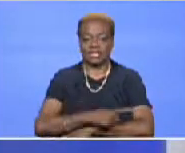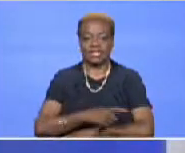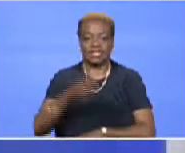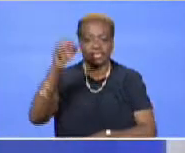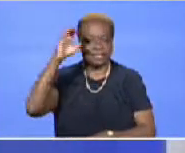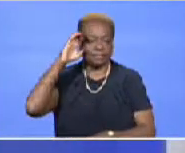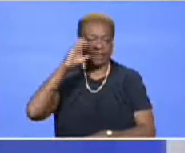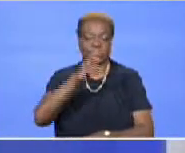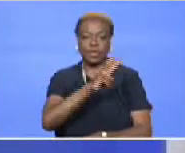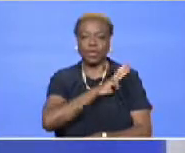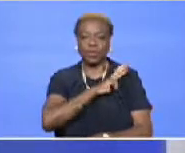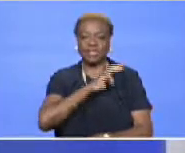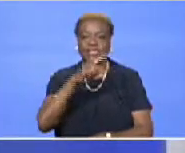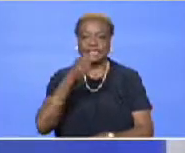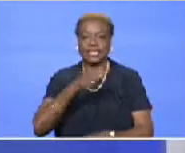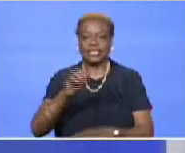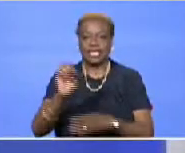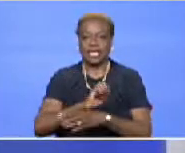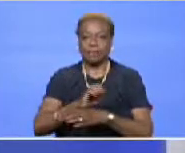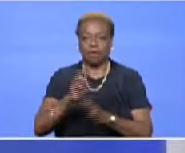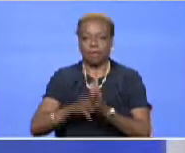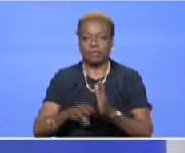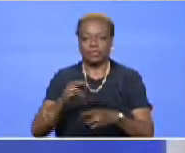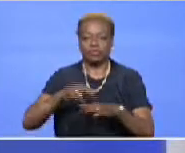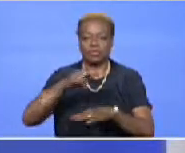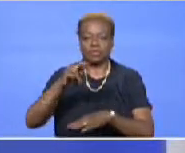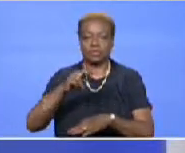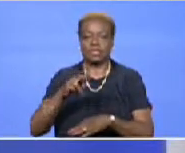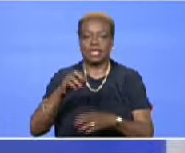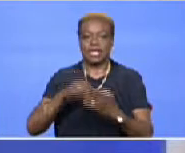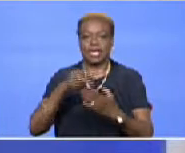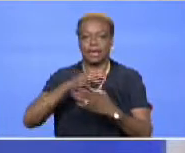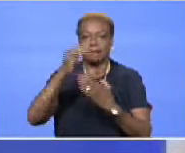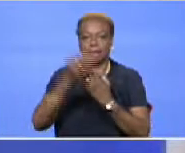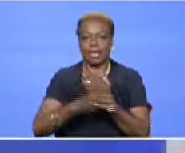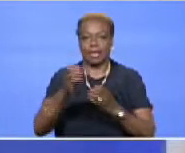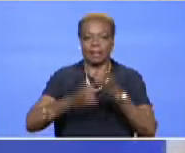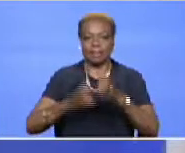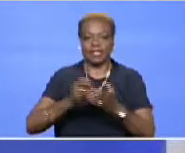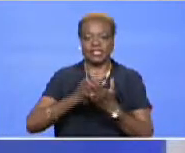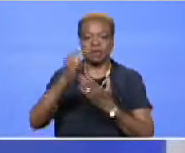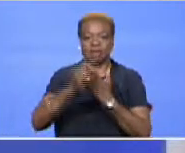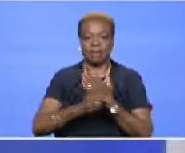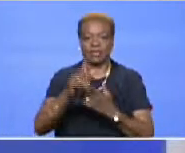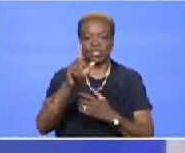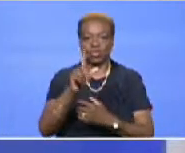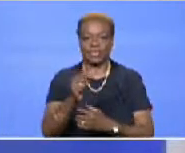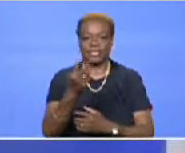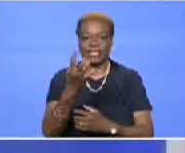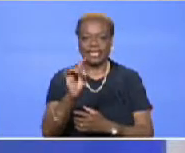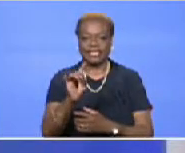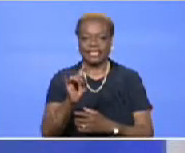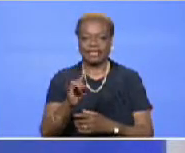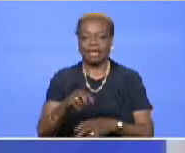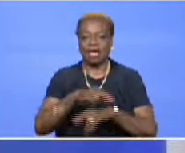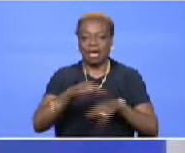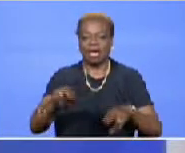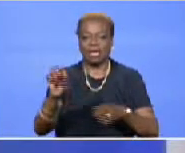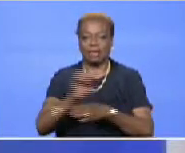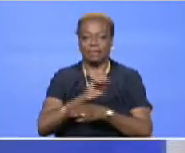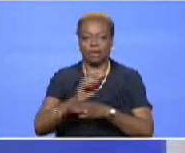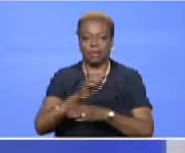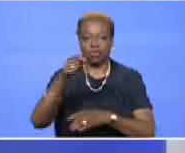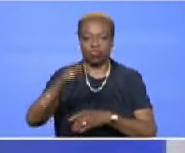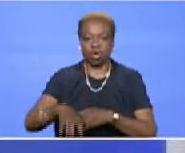Winters, employment rose by 4,330 in May compared to November 2018, while the unemployment rate dropped